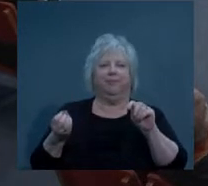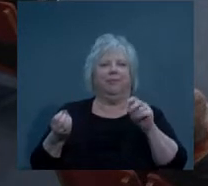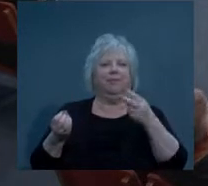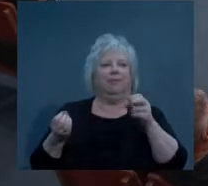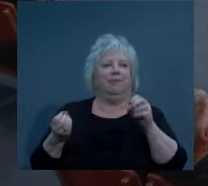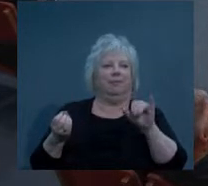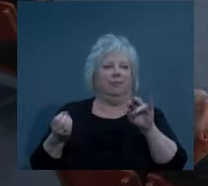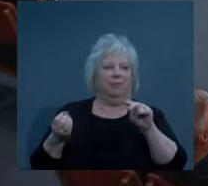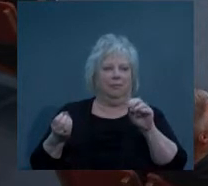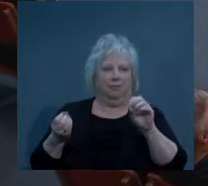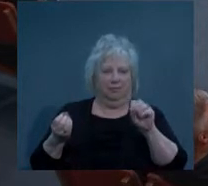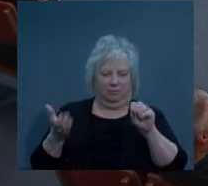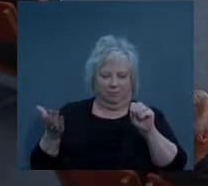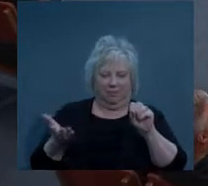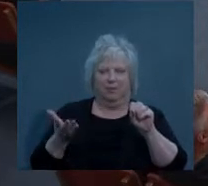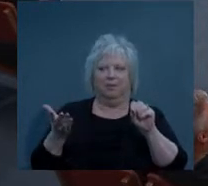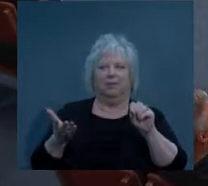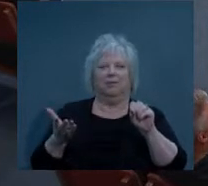Commissioner Haynes. Here.